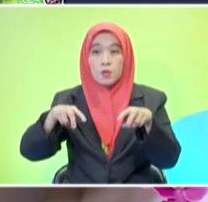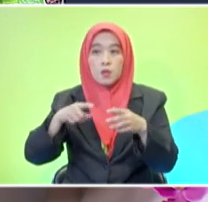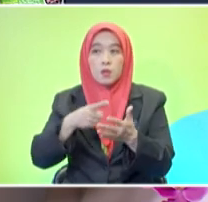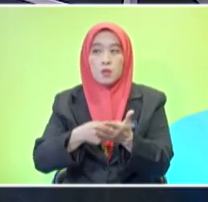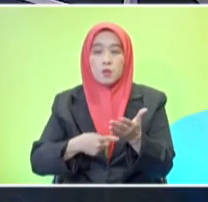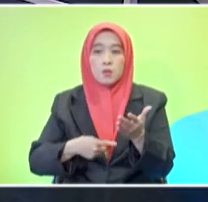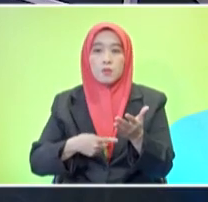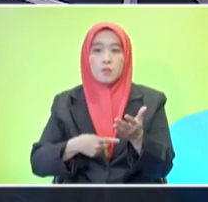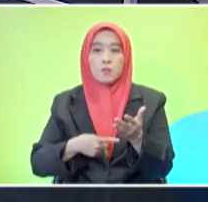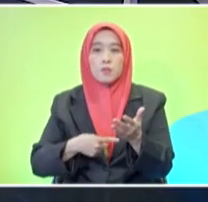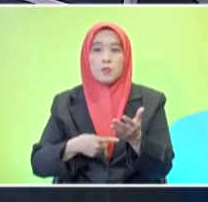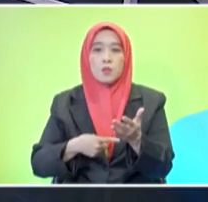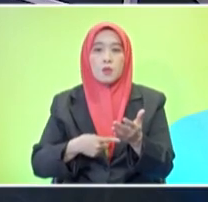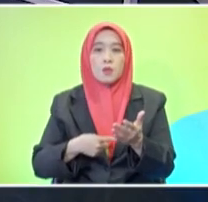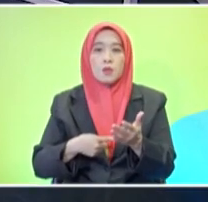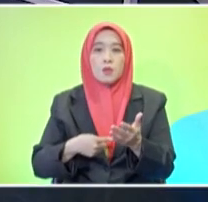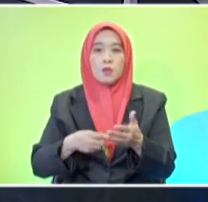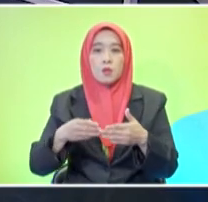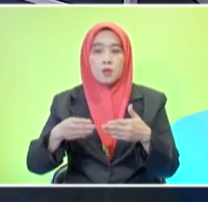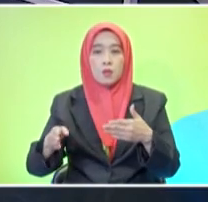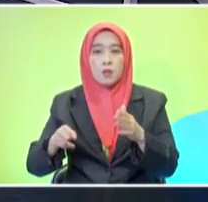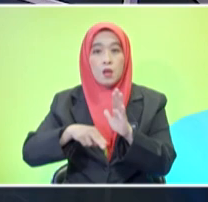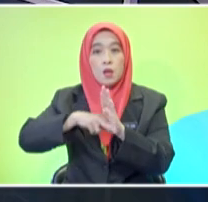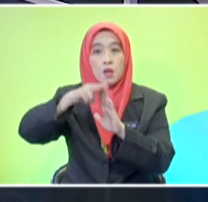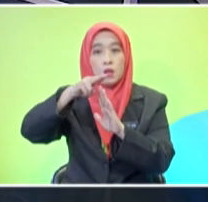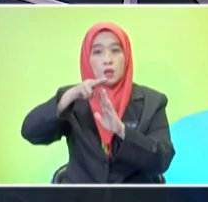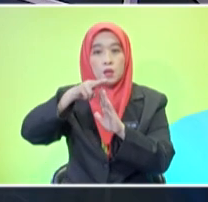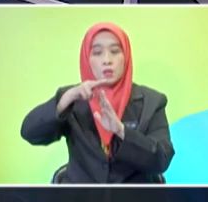fits. All right, Mr. Okay. Mm-hmm. And then the height of the plant is